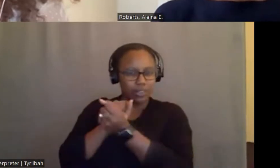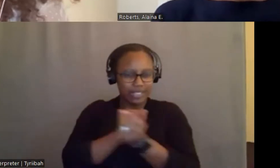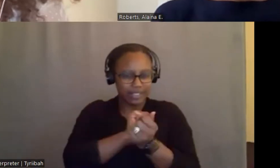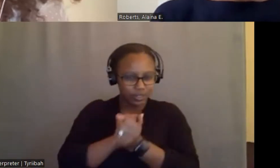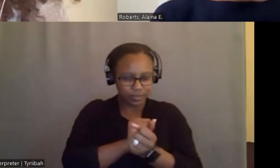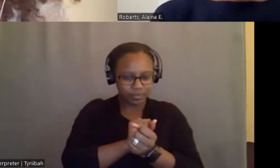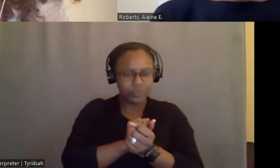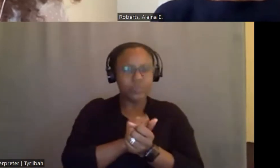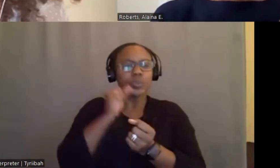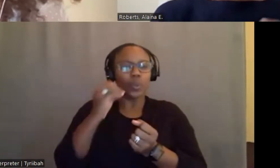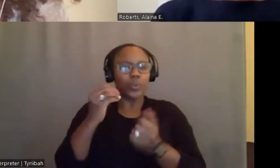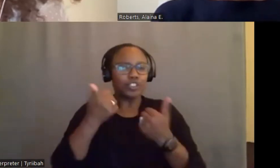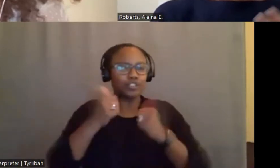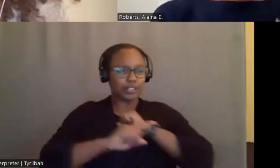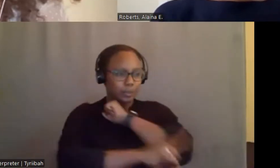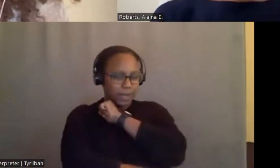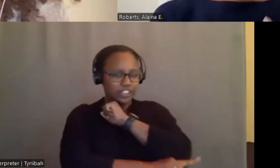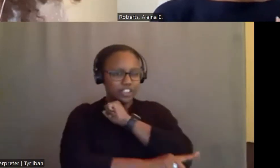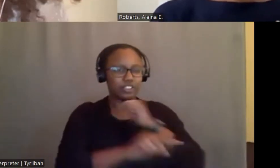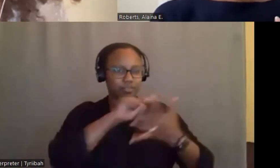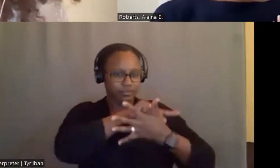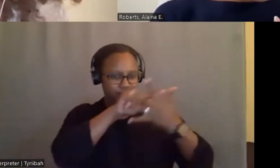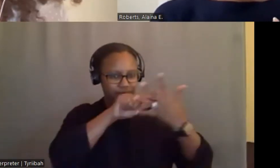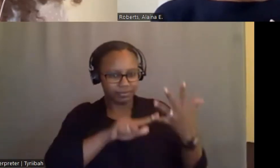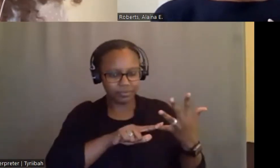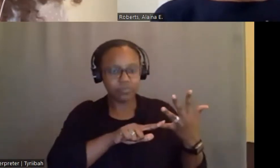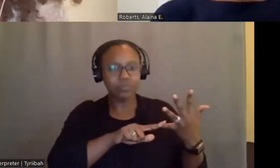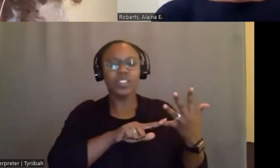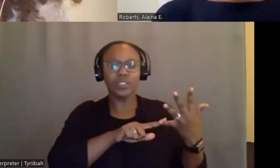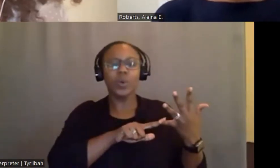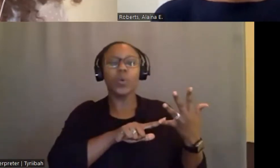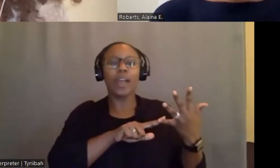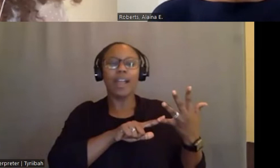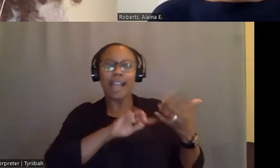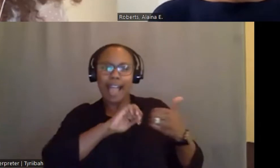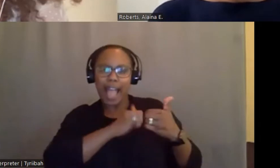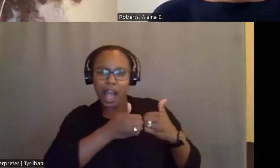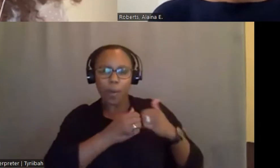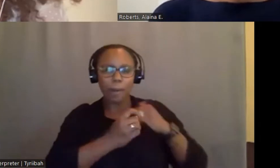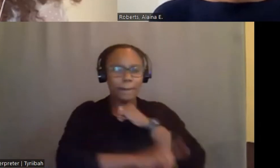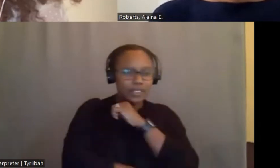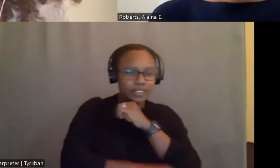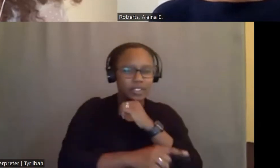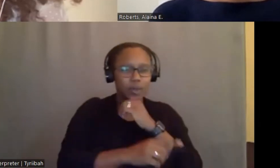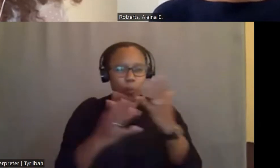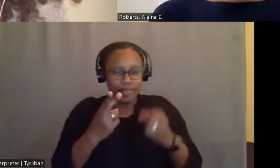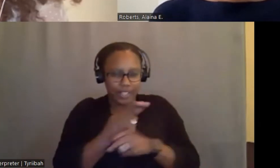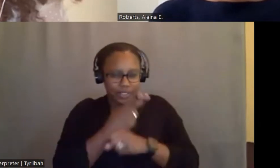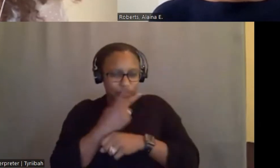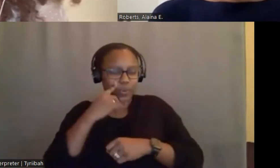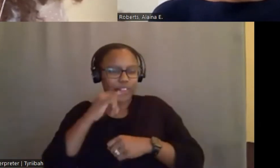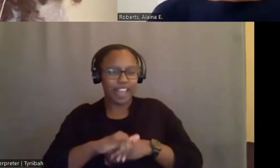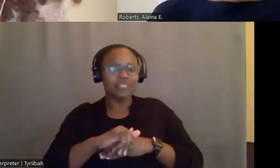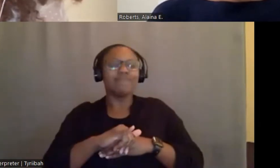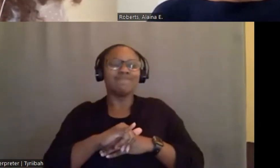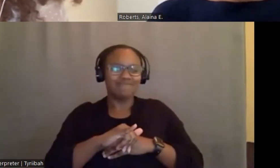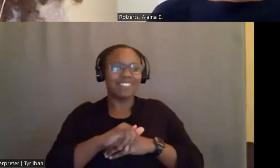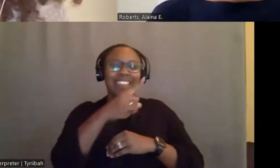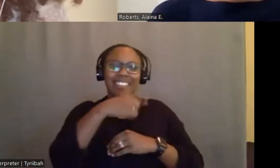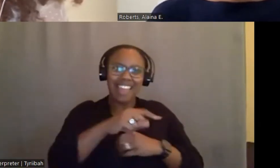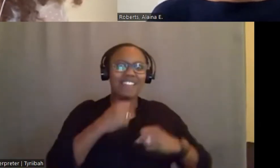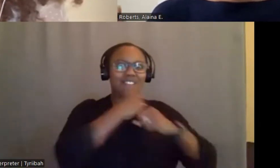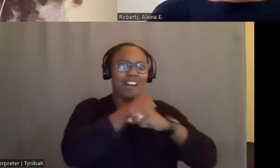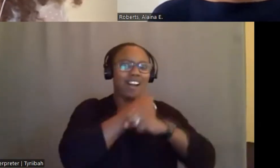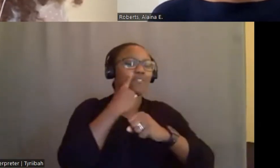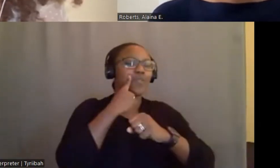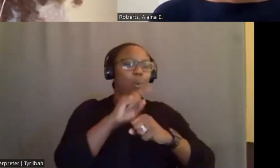Indian nations. And so he's going to use the fact that they fought for the Confederacy against them essentially as leverage, because there are